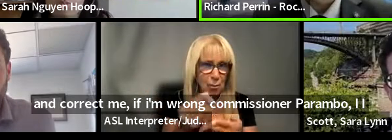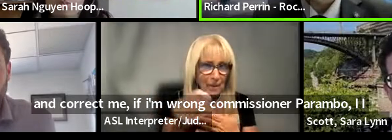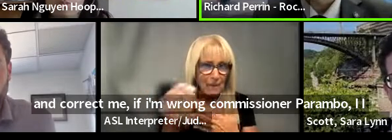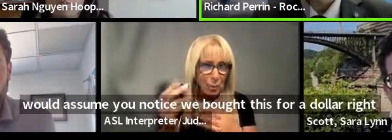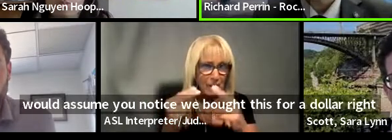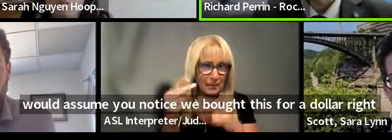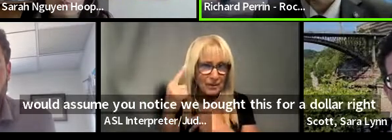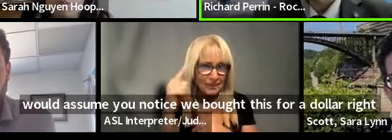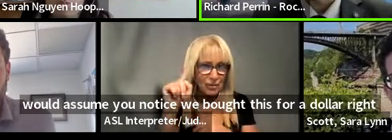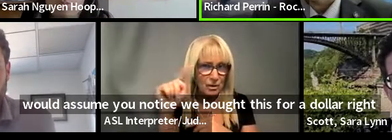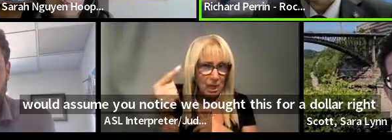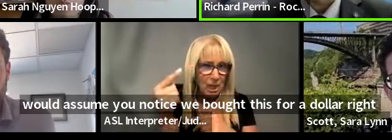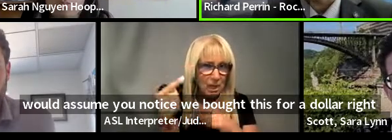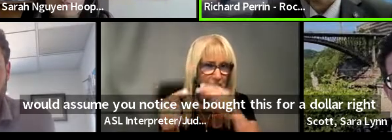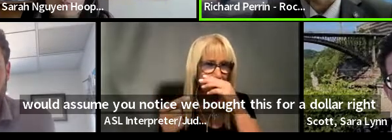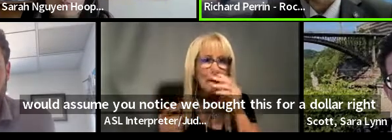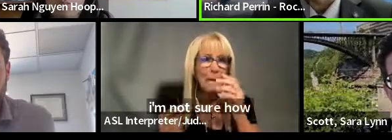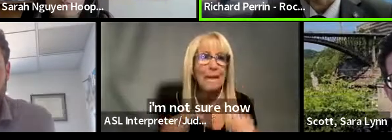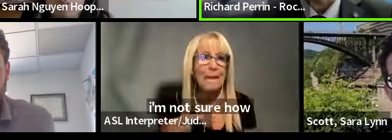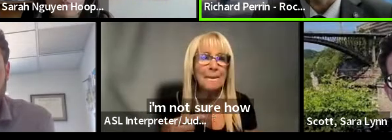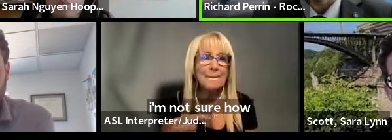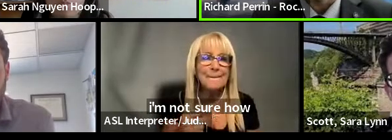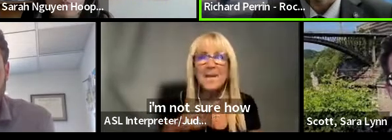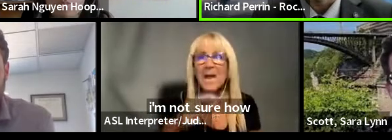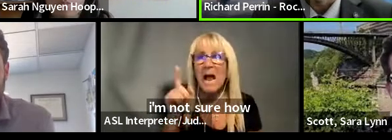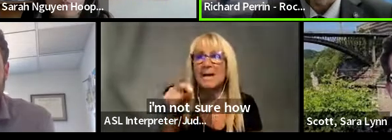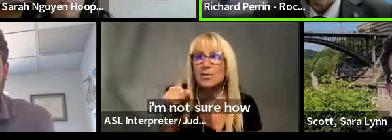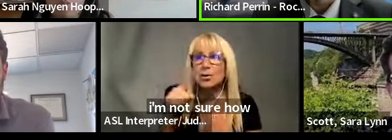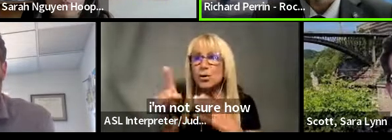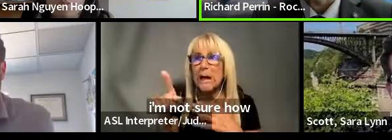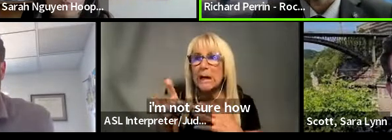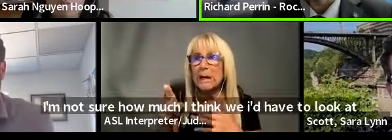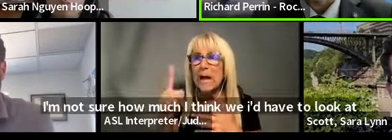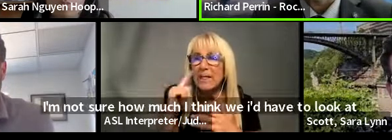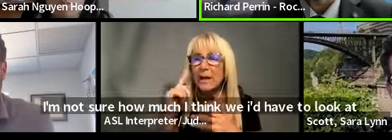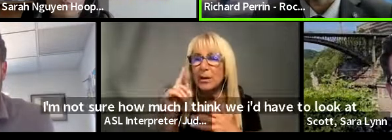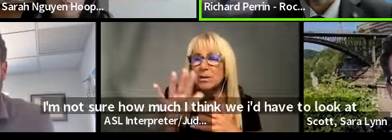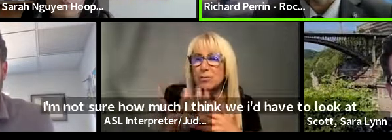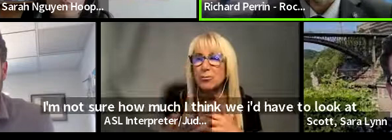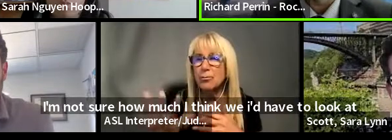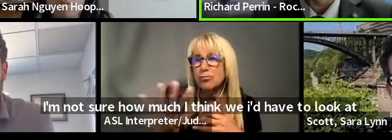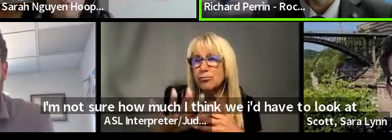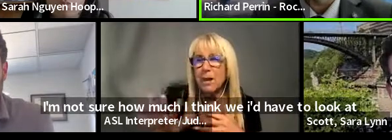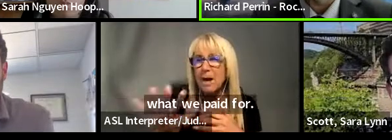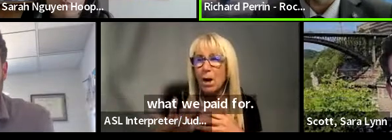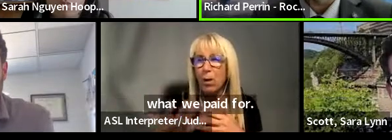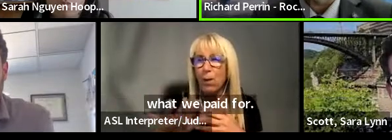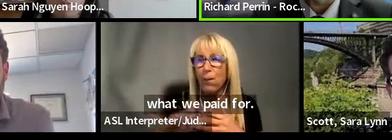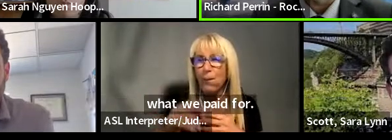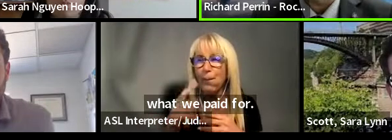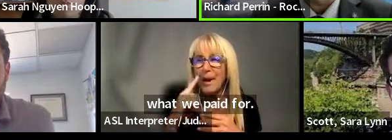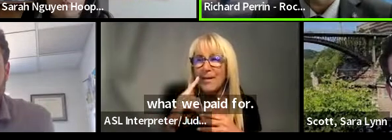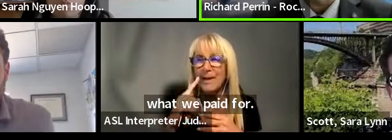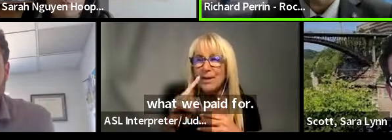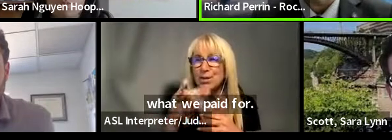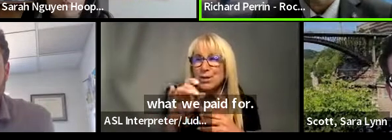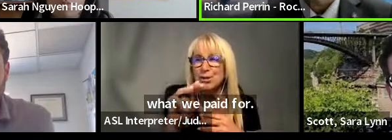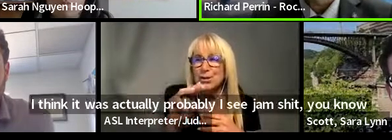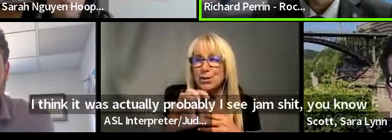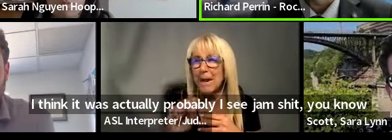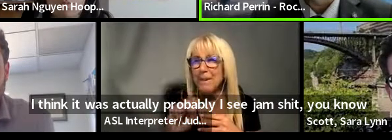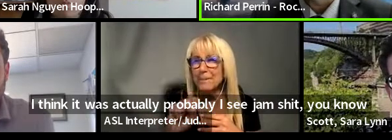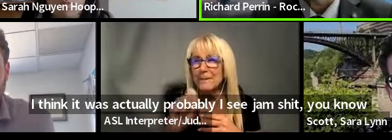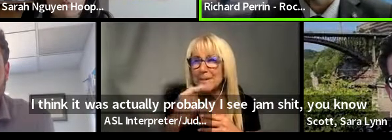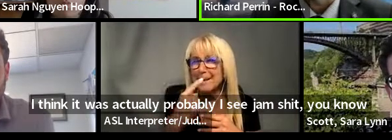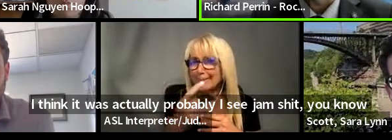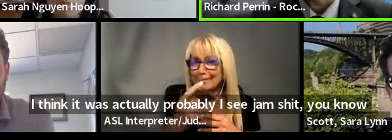I'm not sure how much. I think I'd have to look at what we paid for it. I think it was actually probably, I see James shaking his head. My understanding was